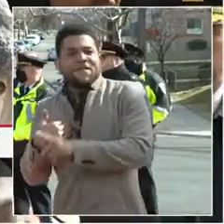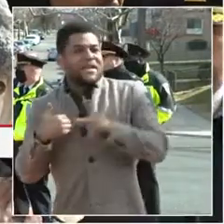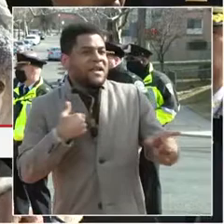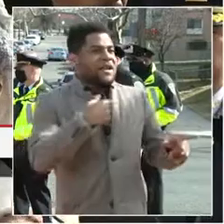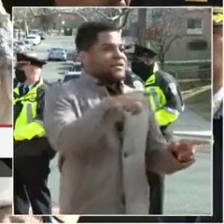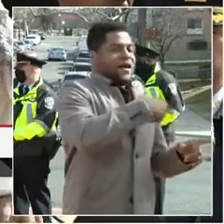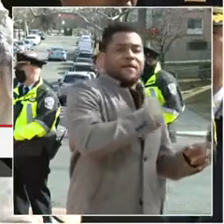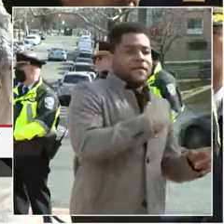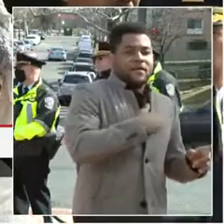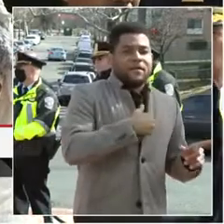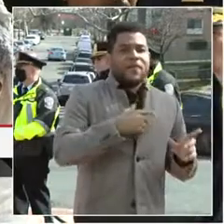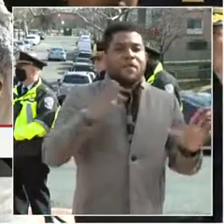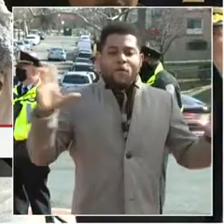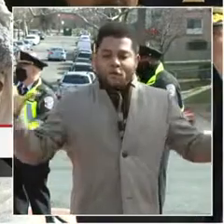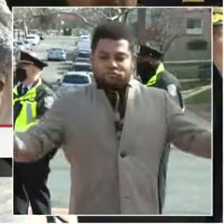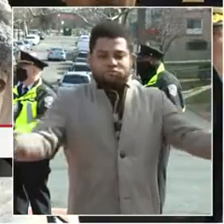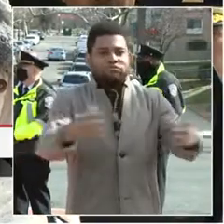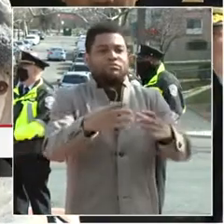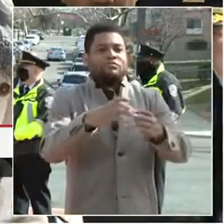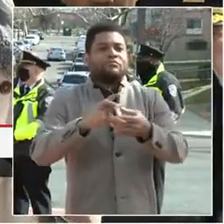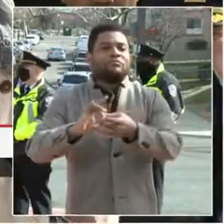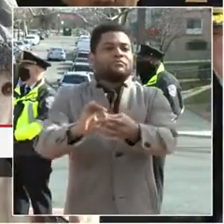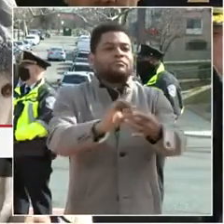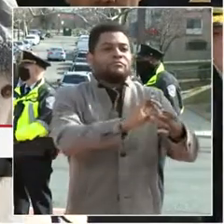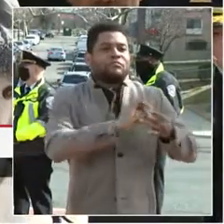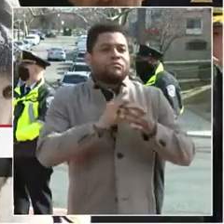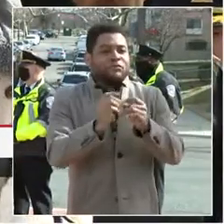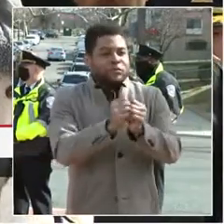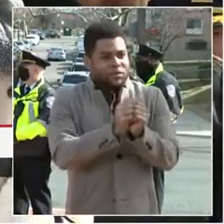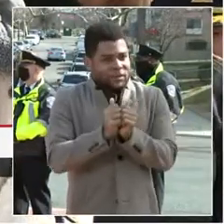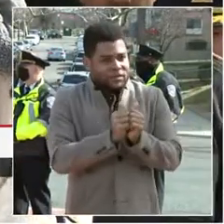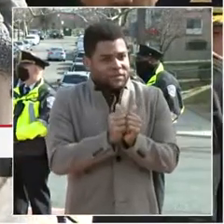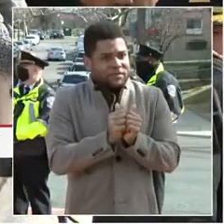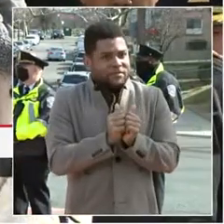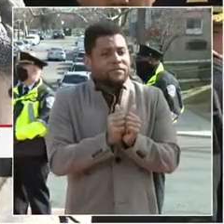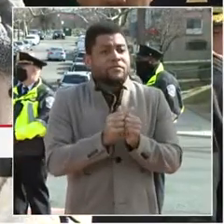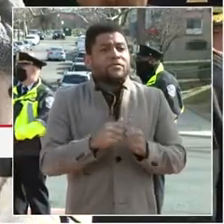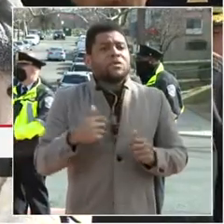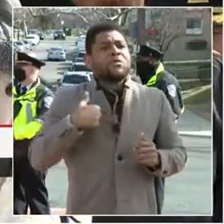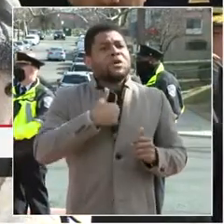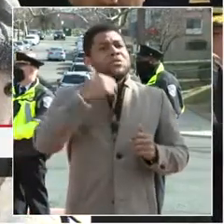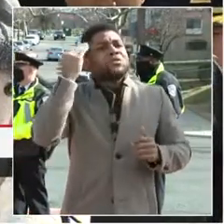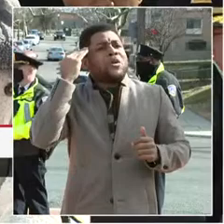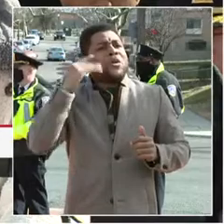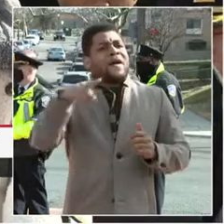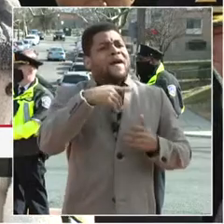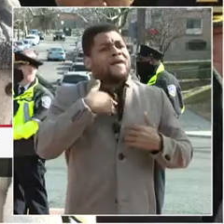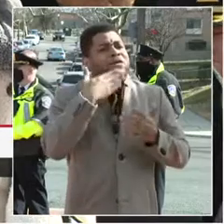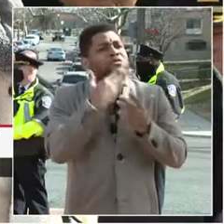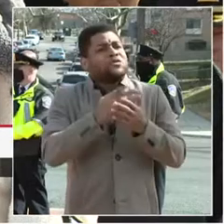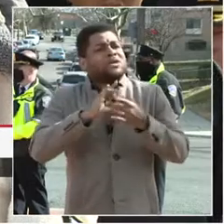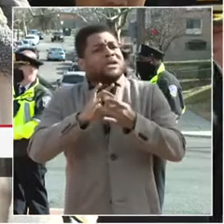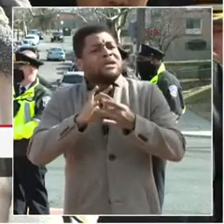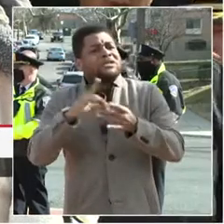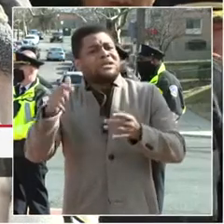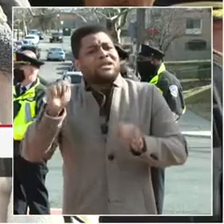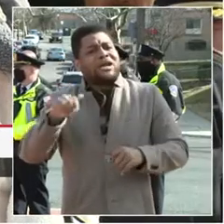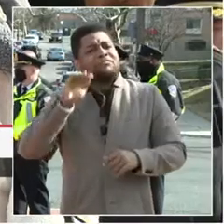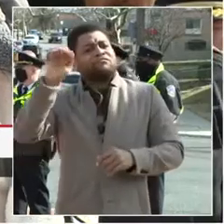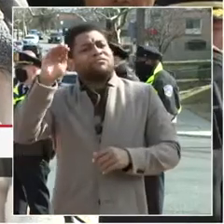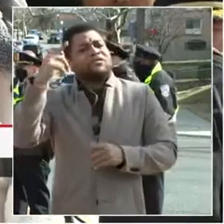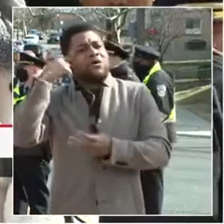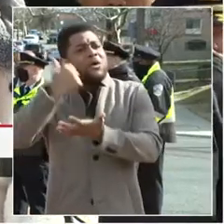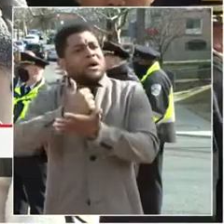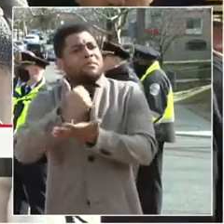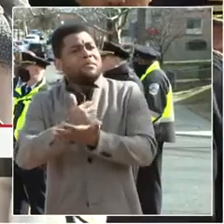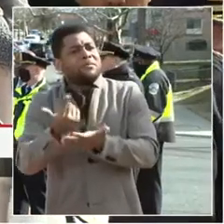Streets has an arm's length relationship with them to call on them when they need to, as does the Office of Neighborhood